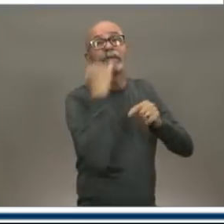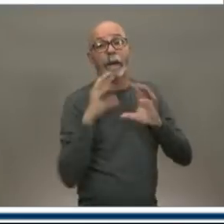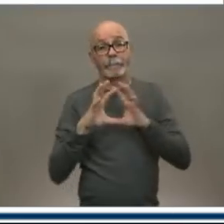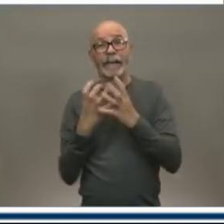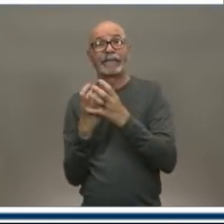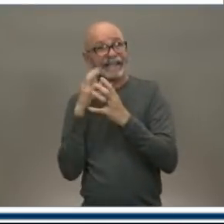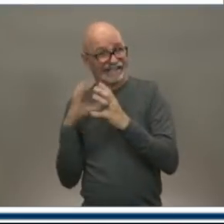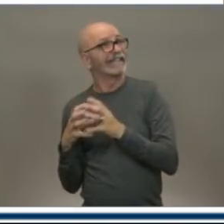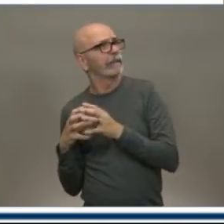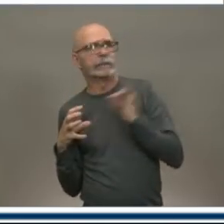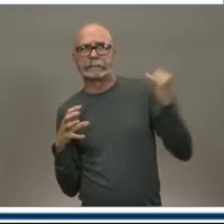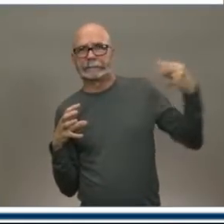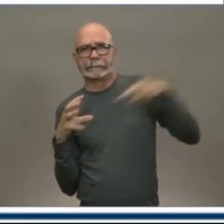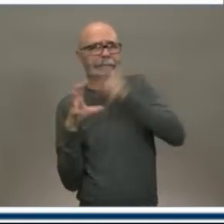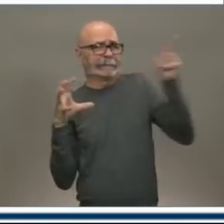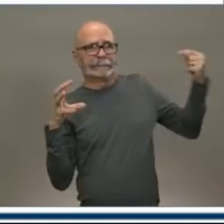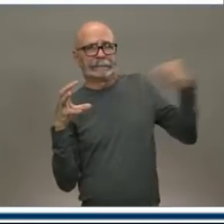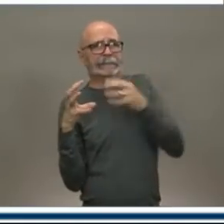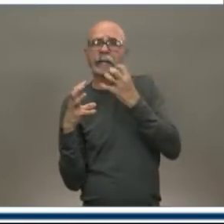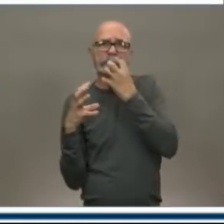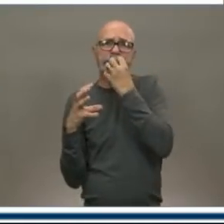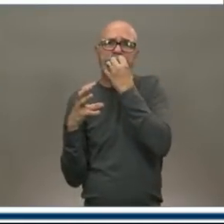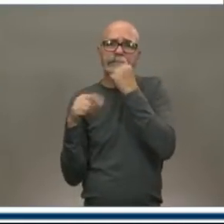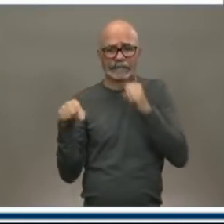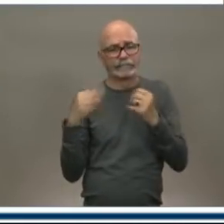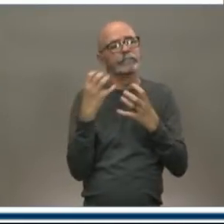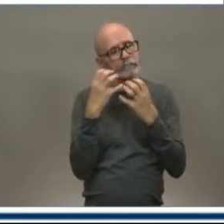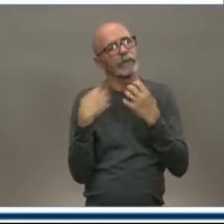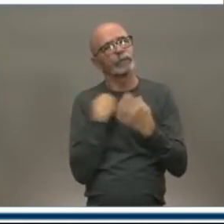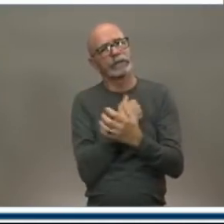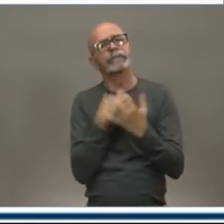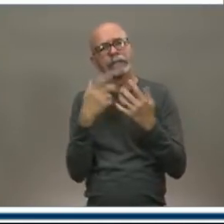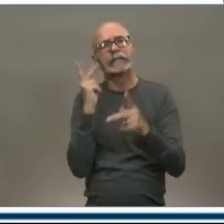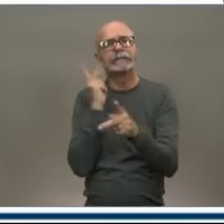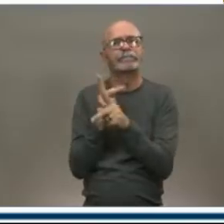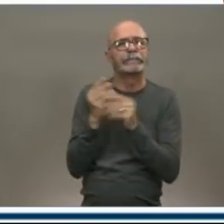and even within our province in the weeks ahead.